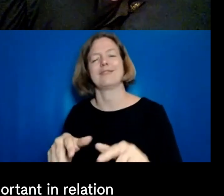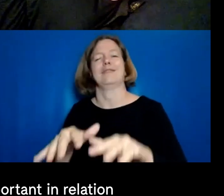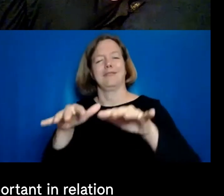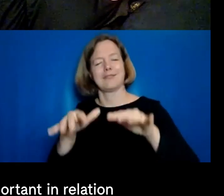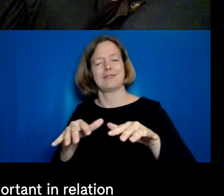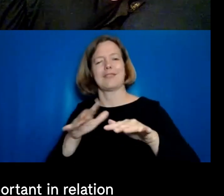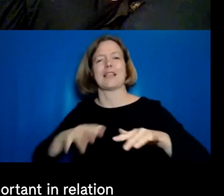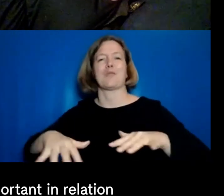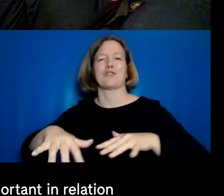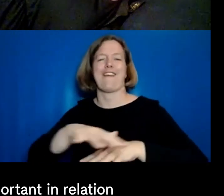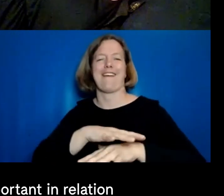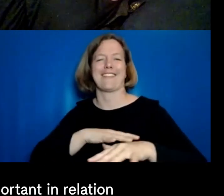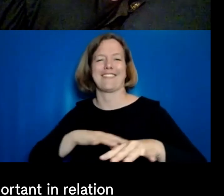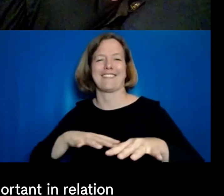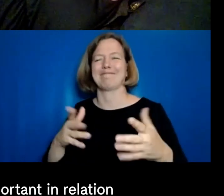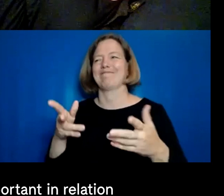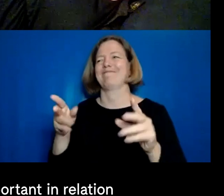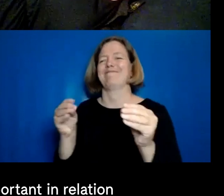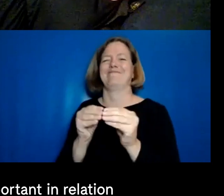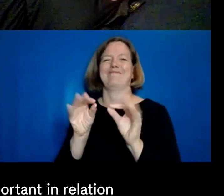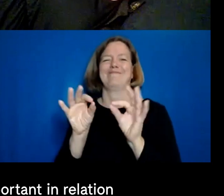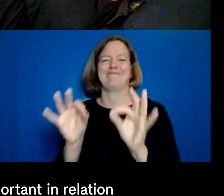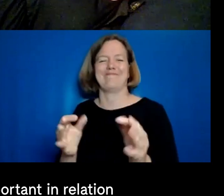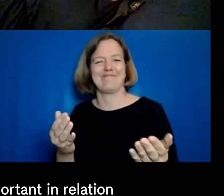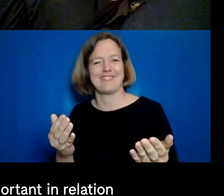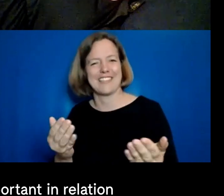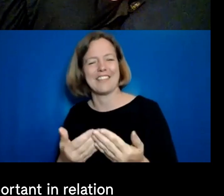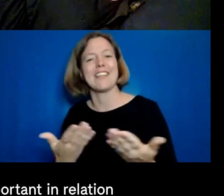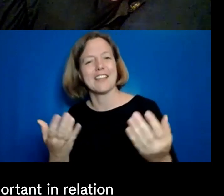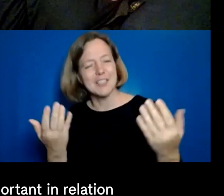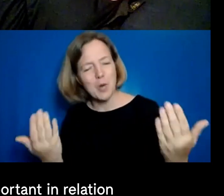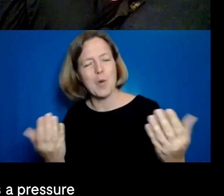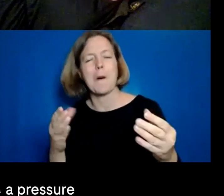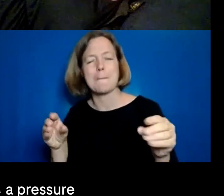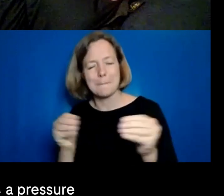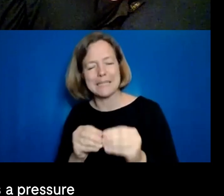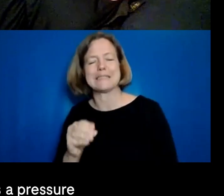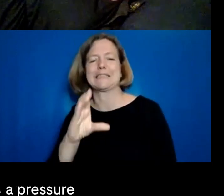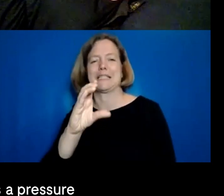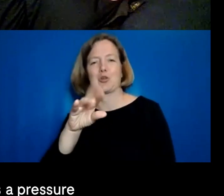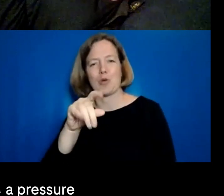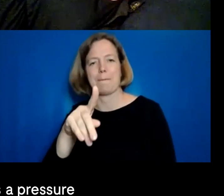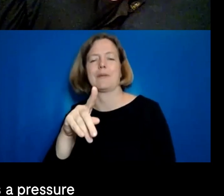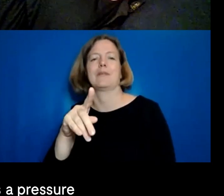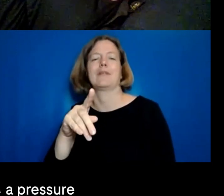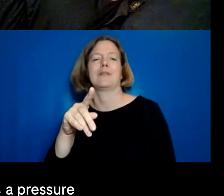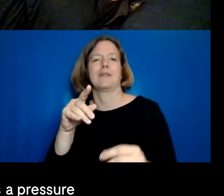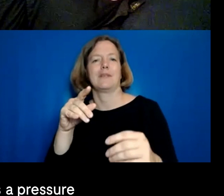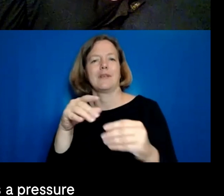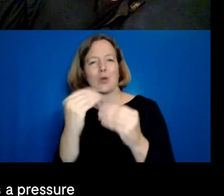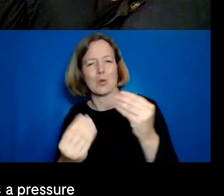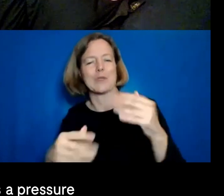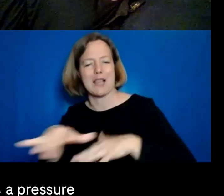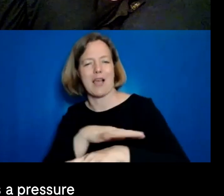feels so important in relation to work made by crip artists, because I think there still exists a pressure to